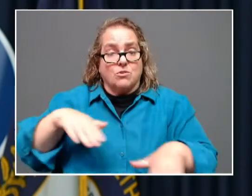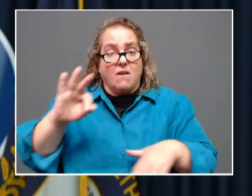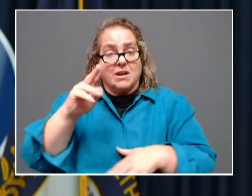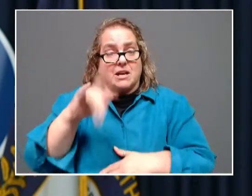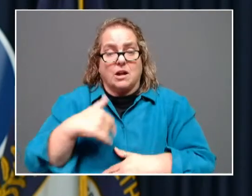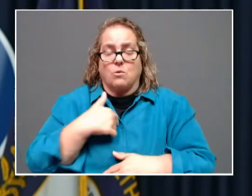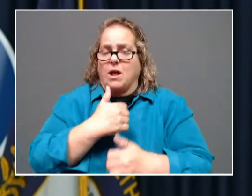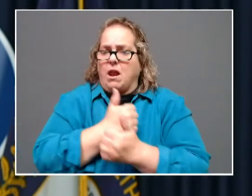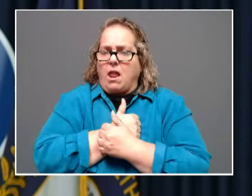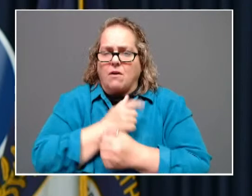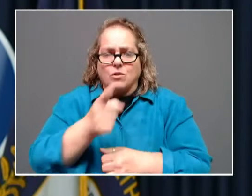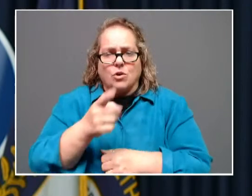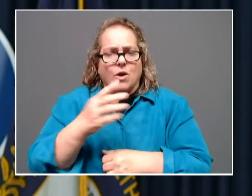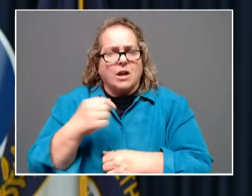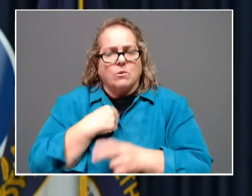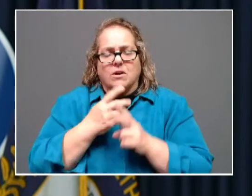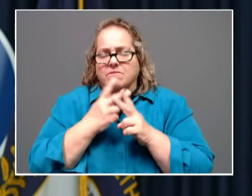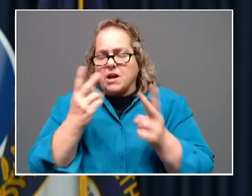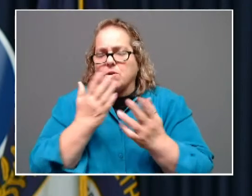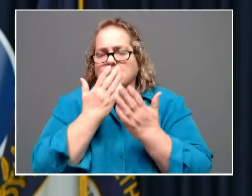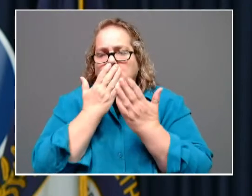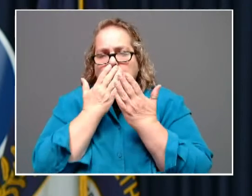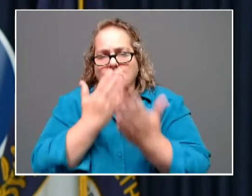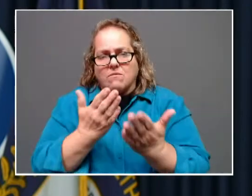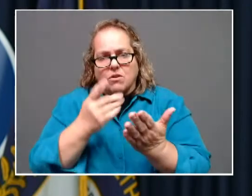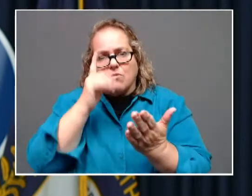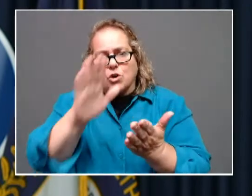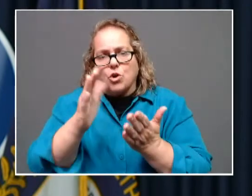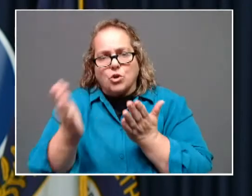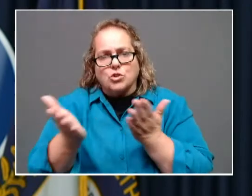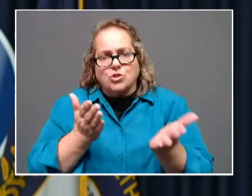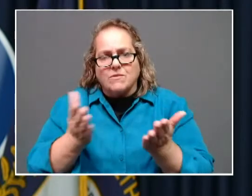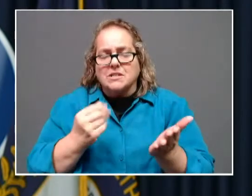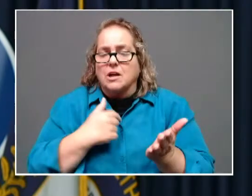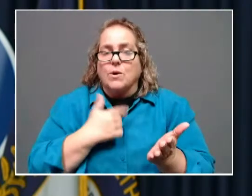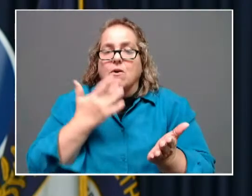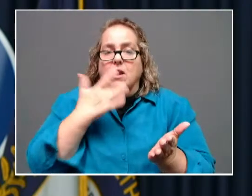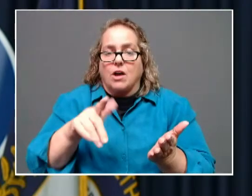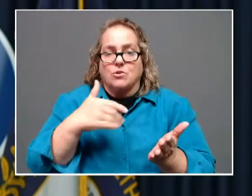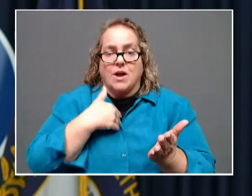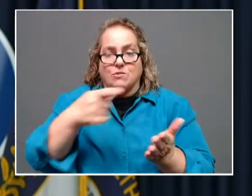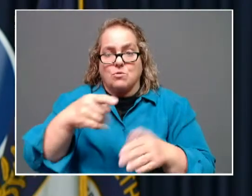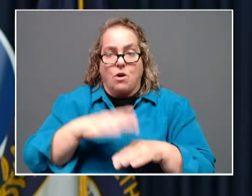are so grateful for your service, and we are lucky to have you on our team.